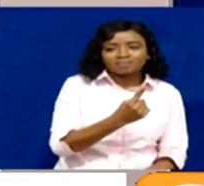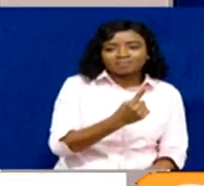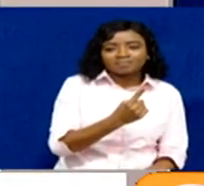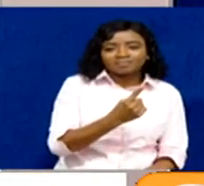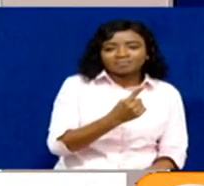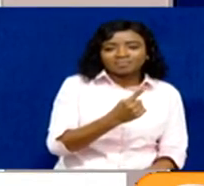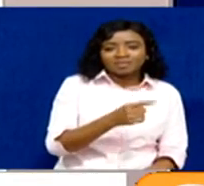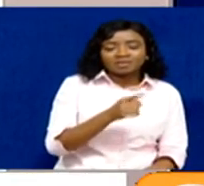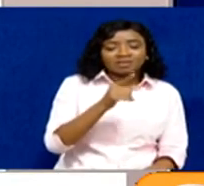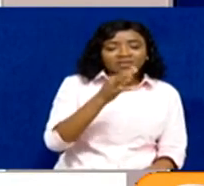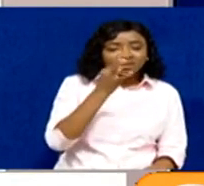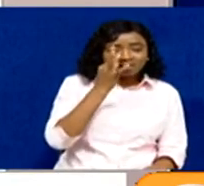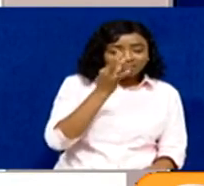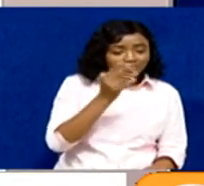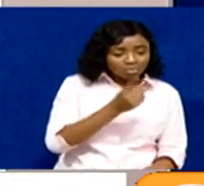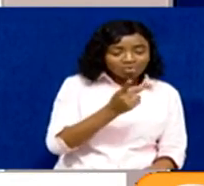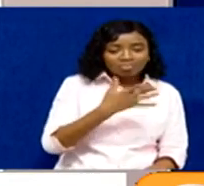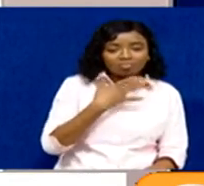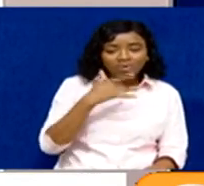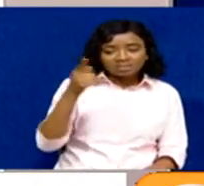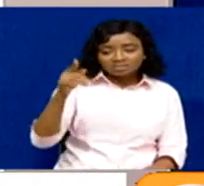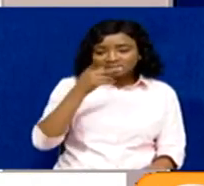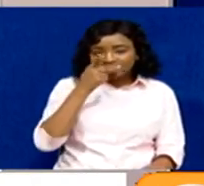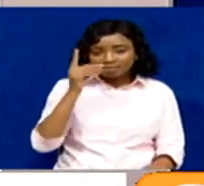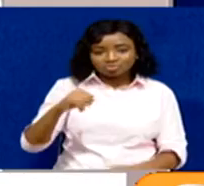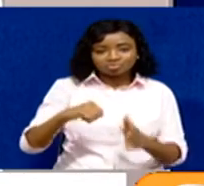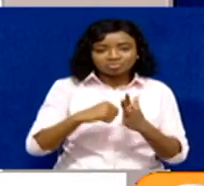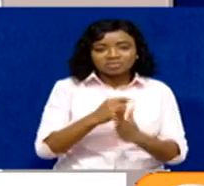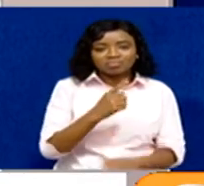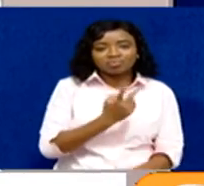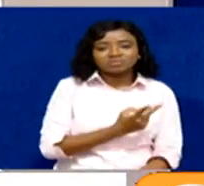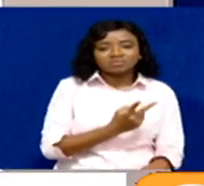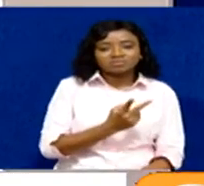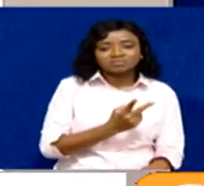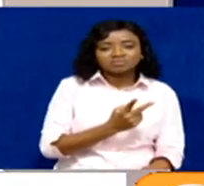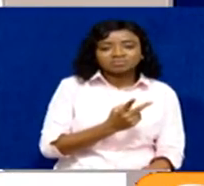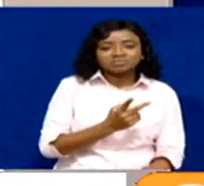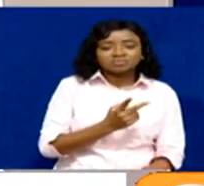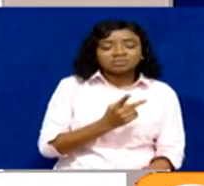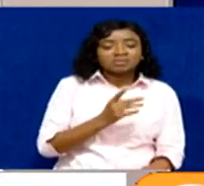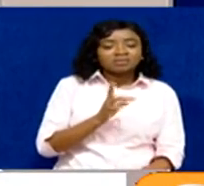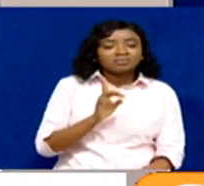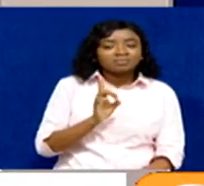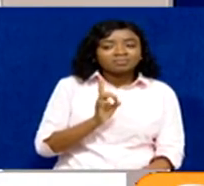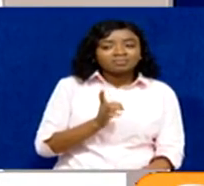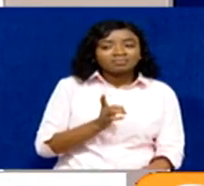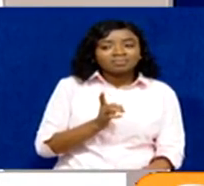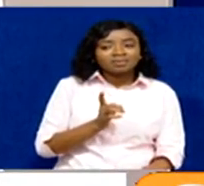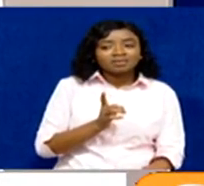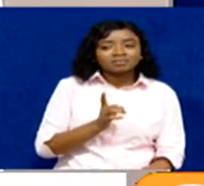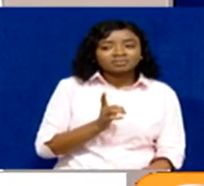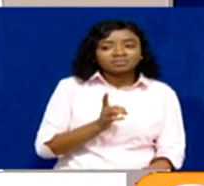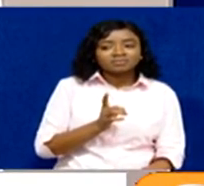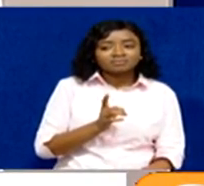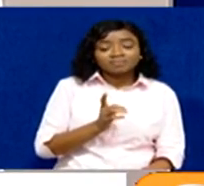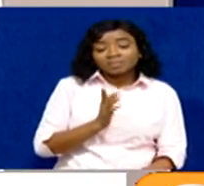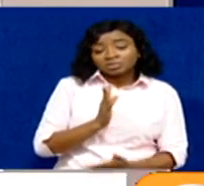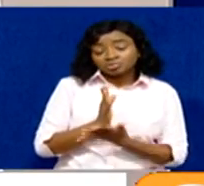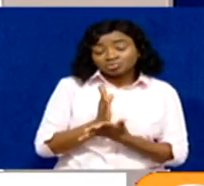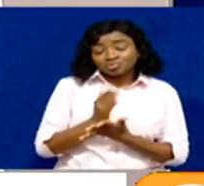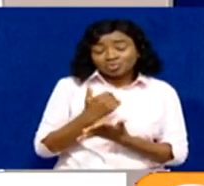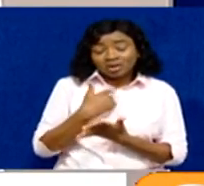wanted support from him, Raila wanted support from him. And as a consequence, of course, one has the right to stand, he